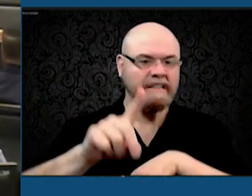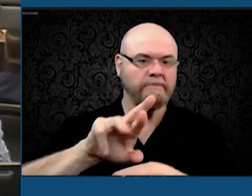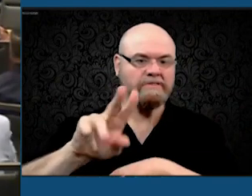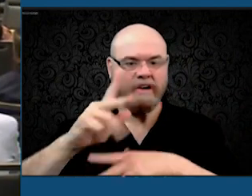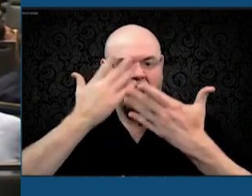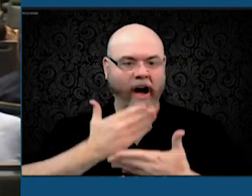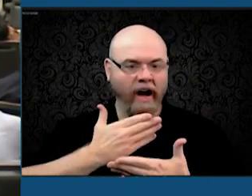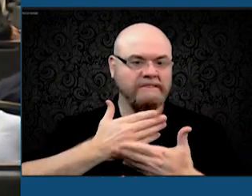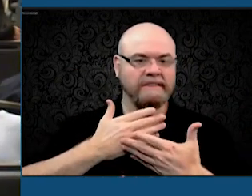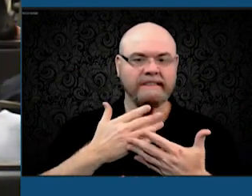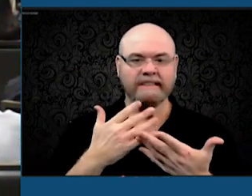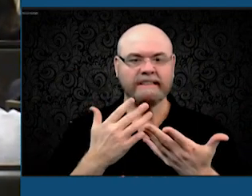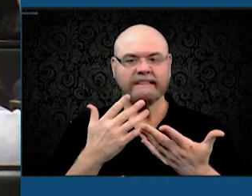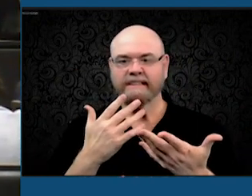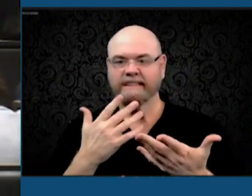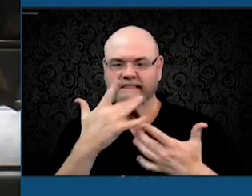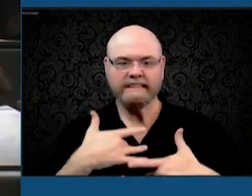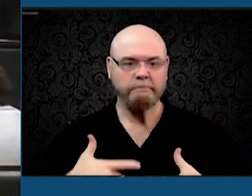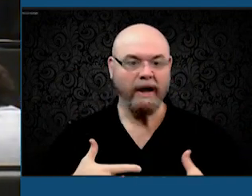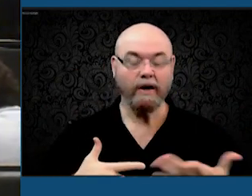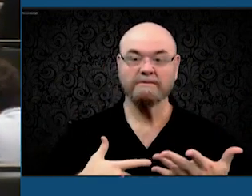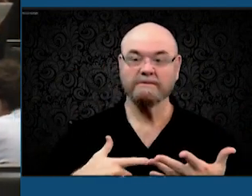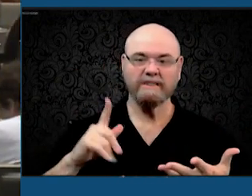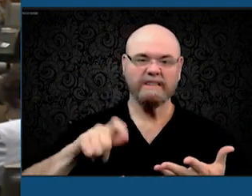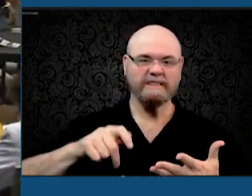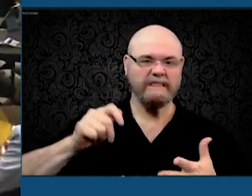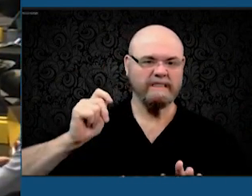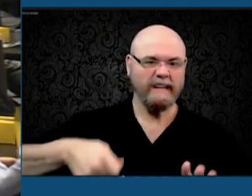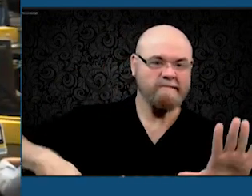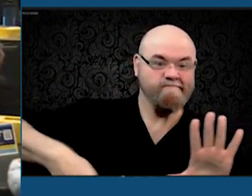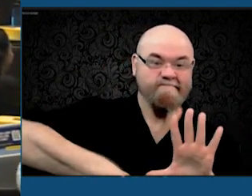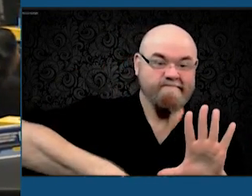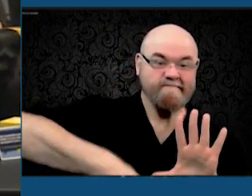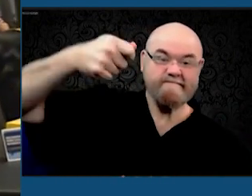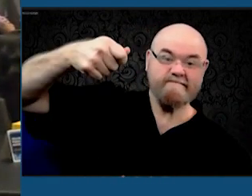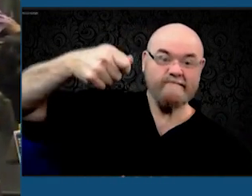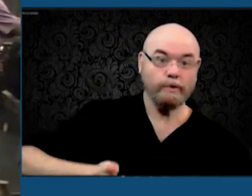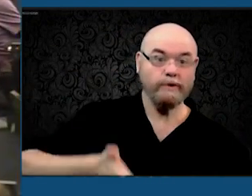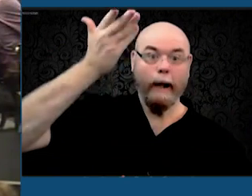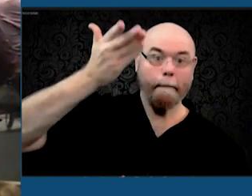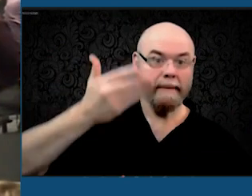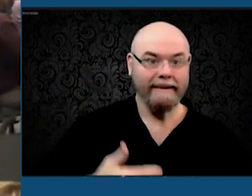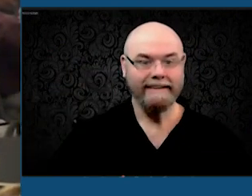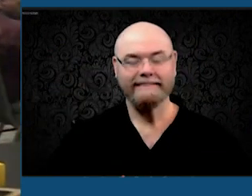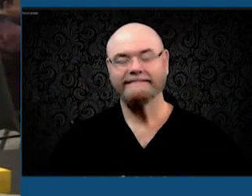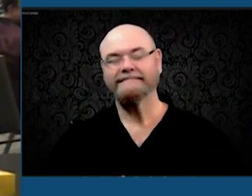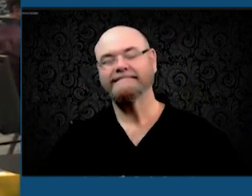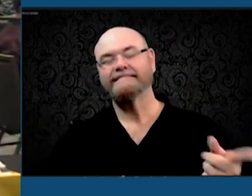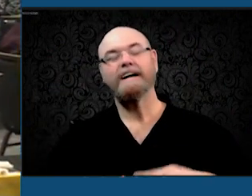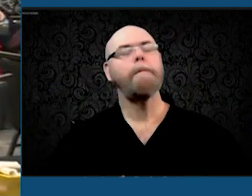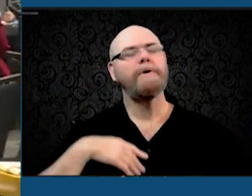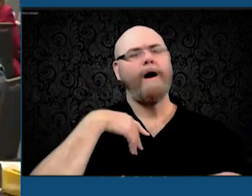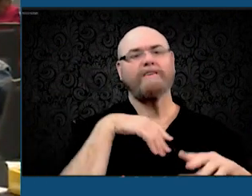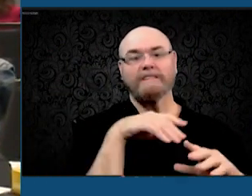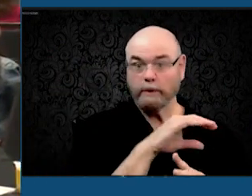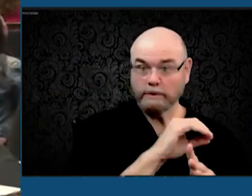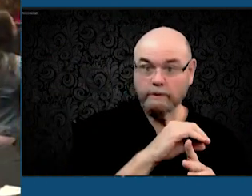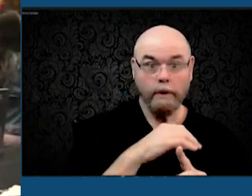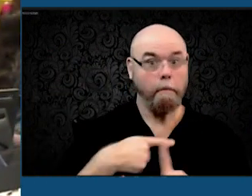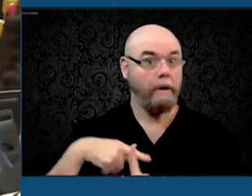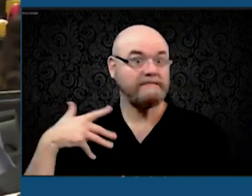up. -3, you're kind of like, ugh. Then you're at 0, then +1, +2, +3, +5. You can't